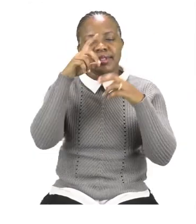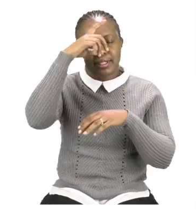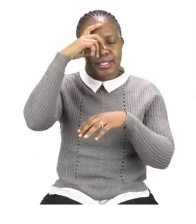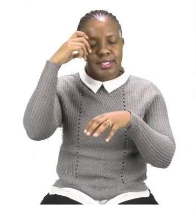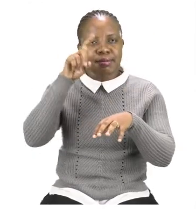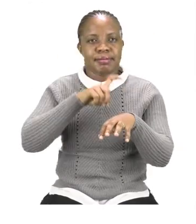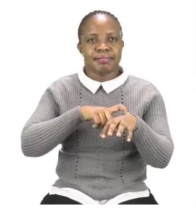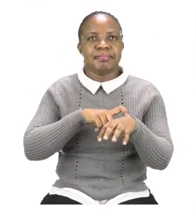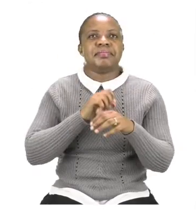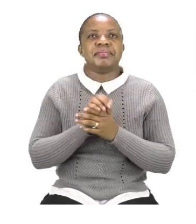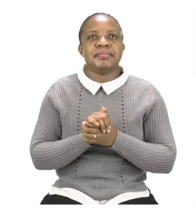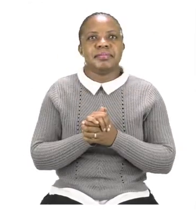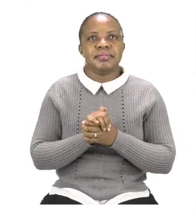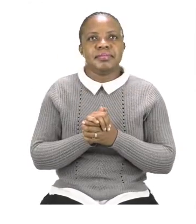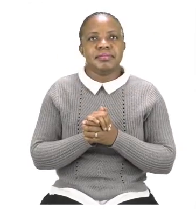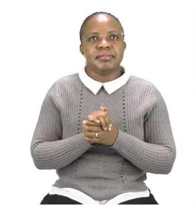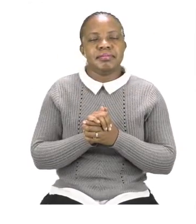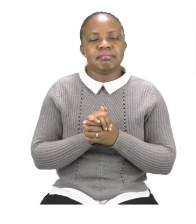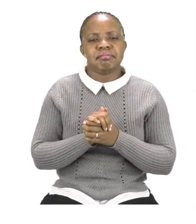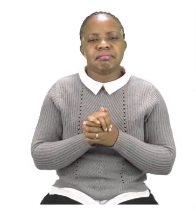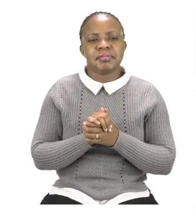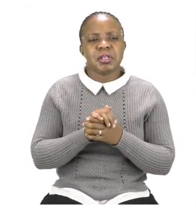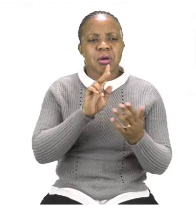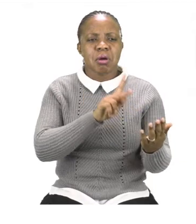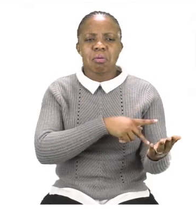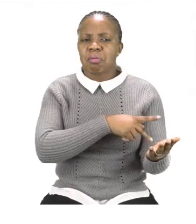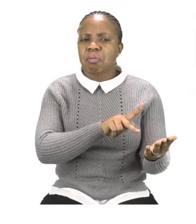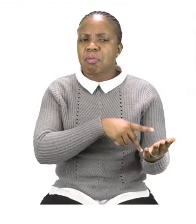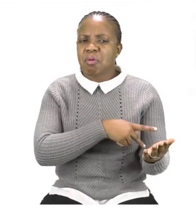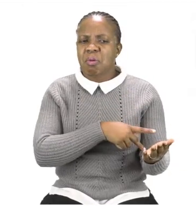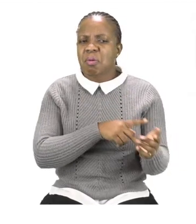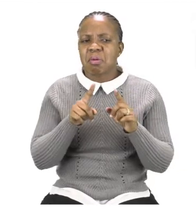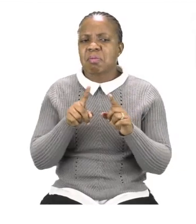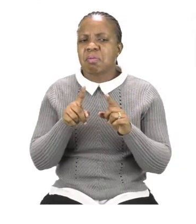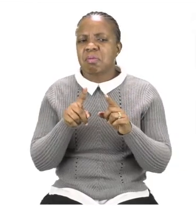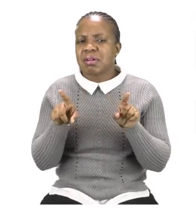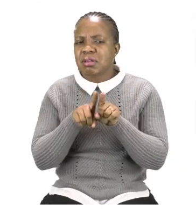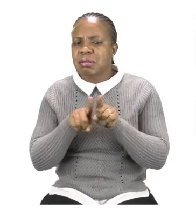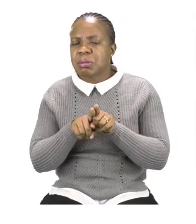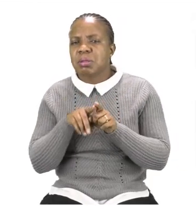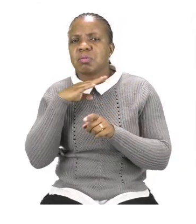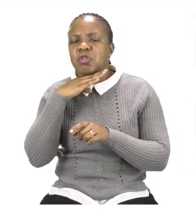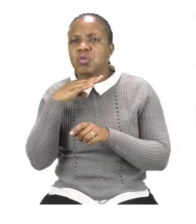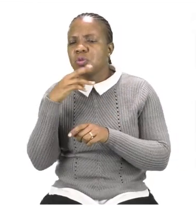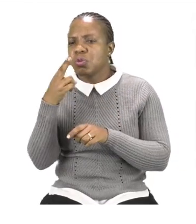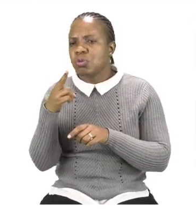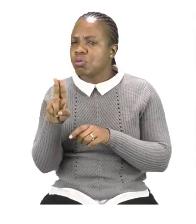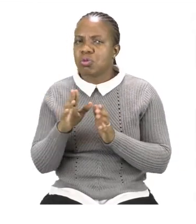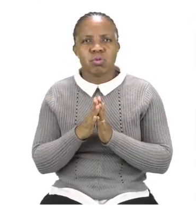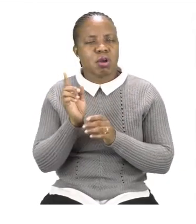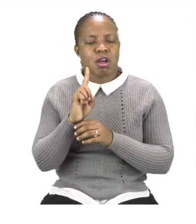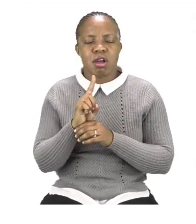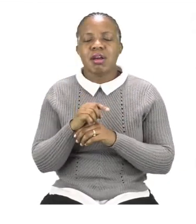a poem is different from a story because we don't read poetry, we recite